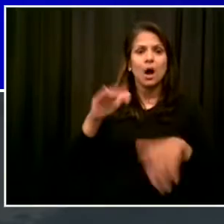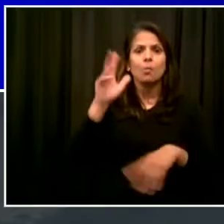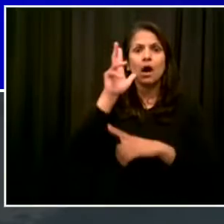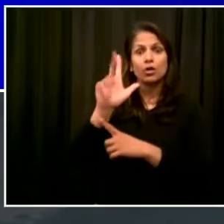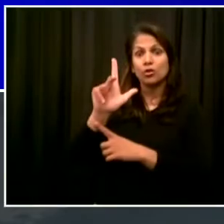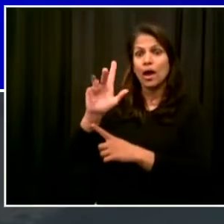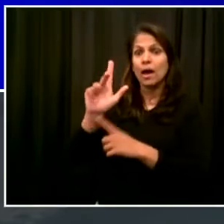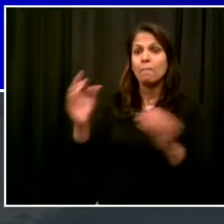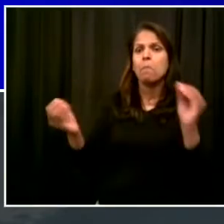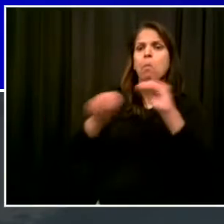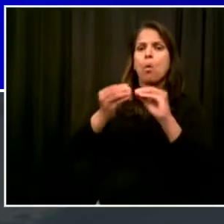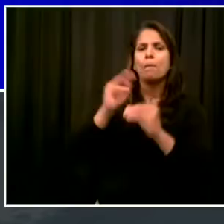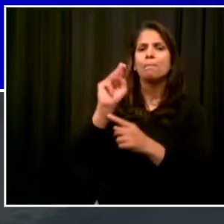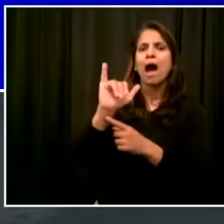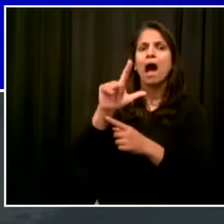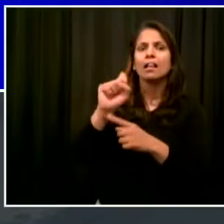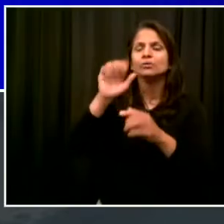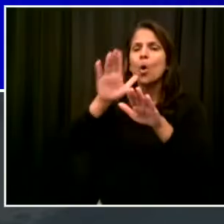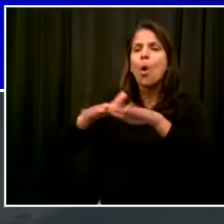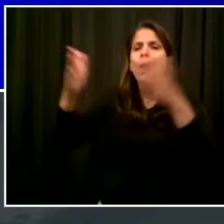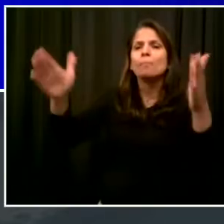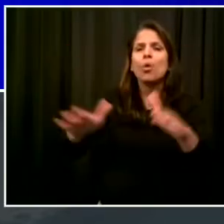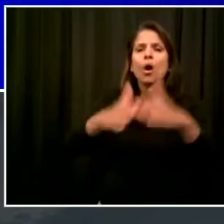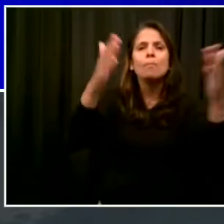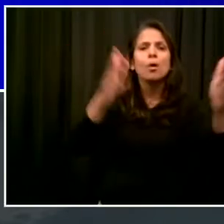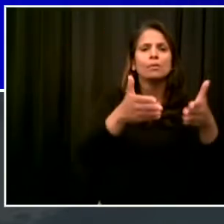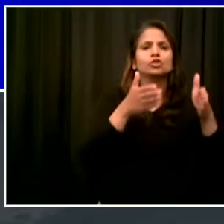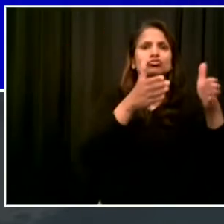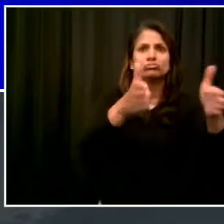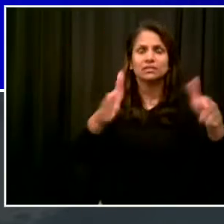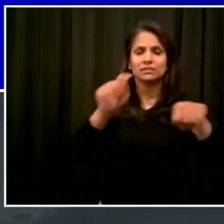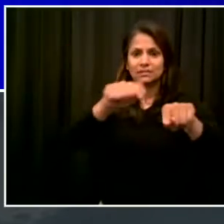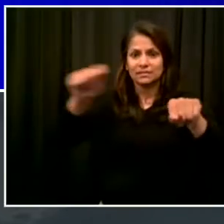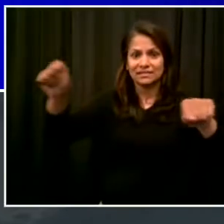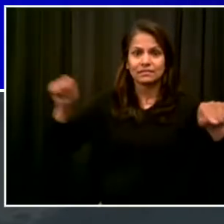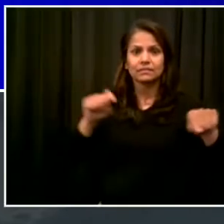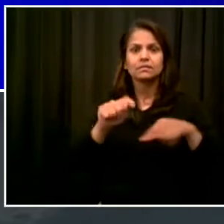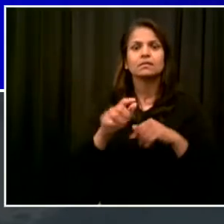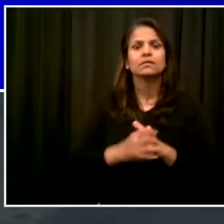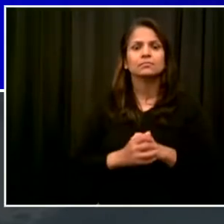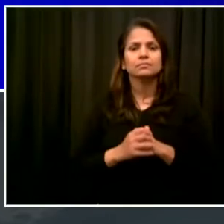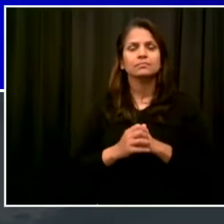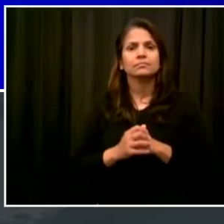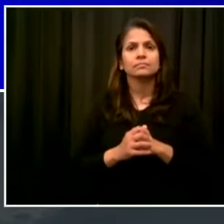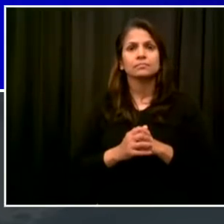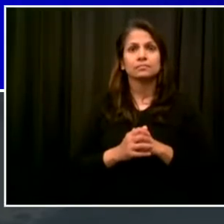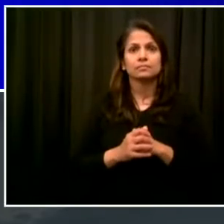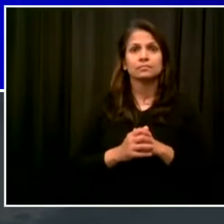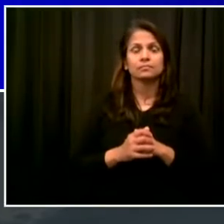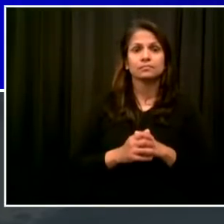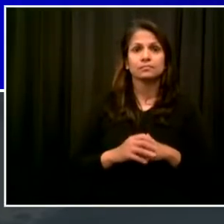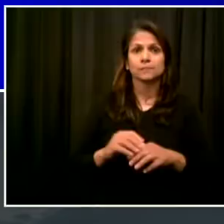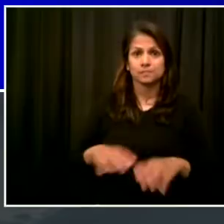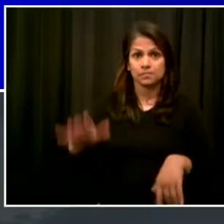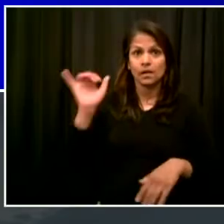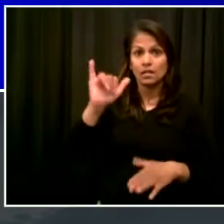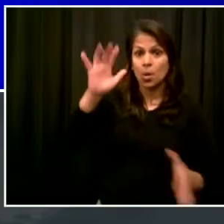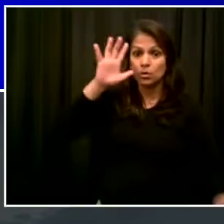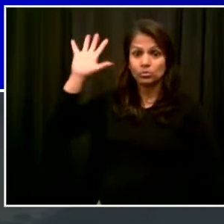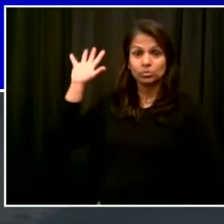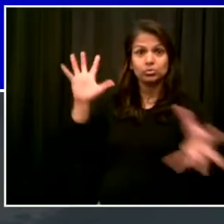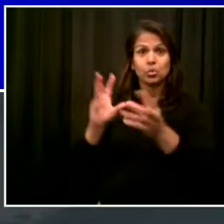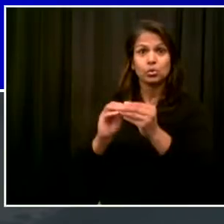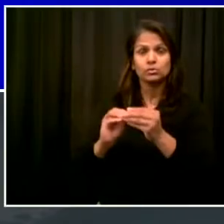them will be protected bike lanes. We've got all different kinds of models. But there'll now be 67 miles